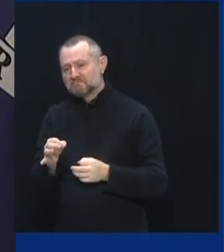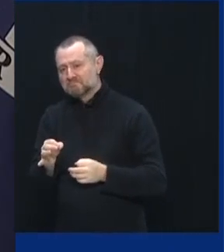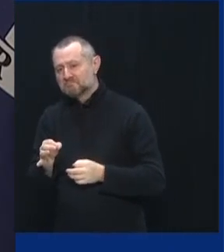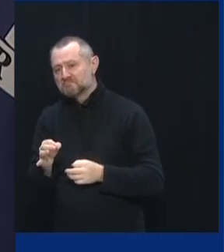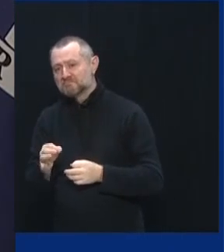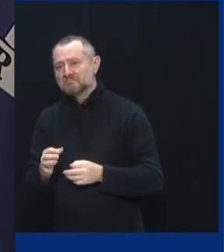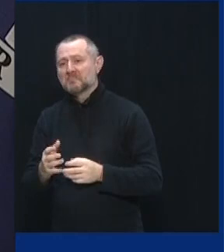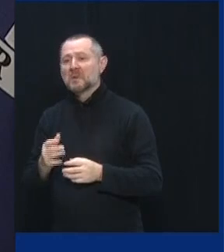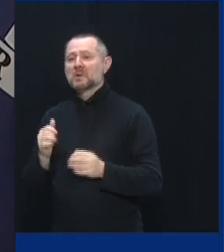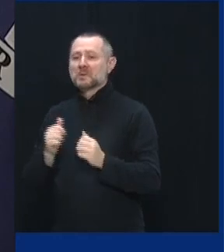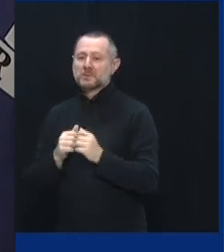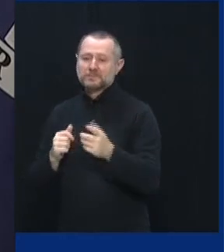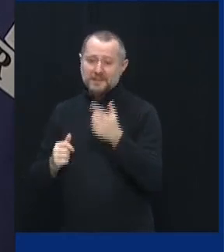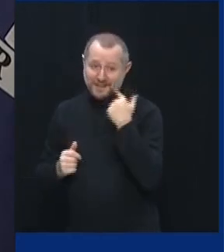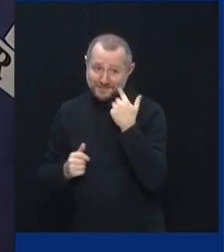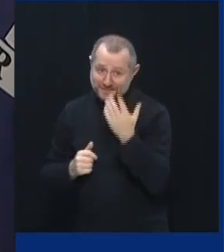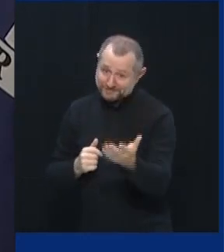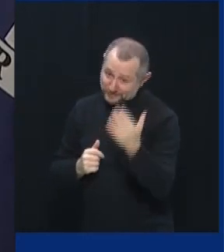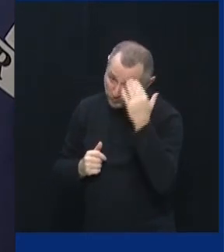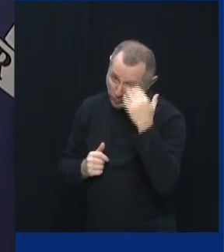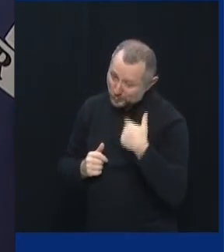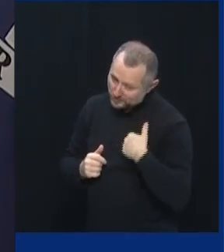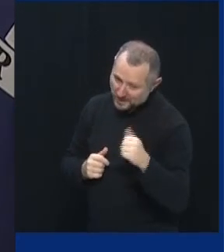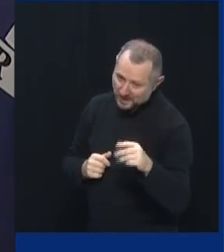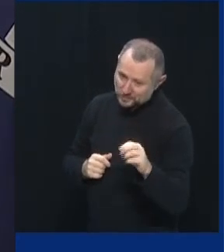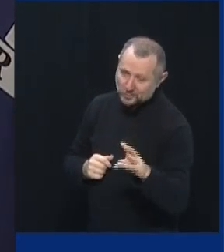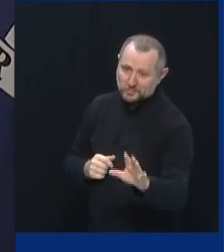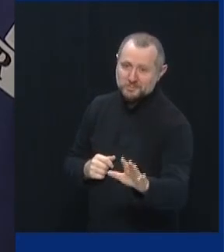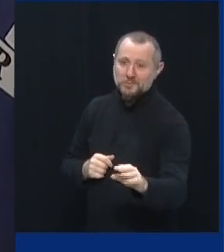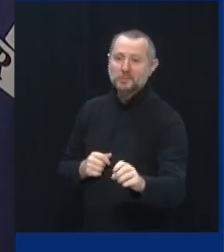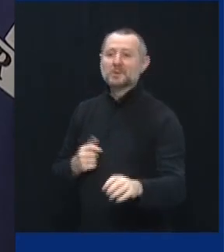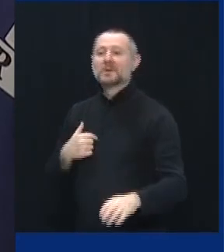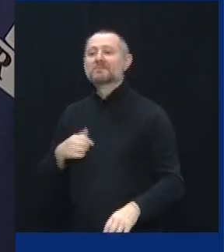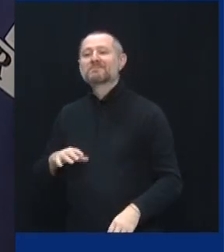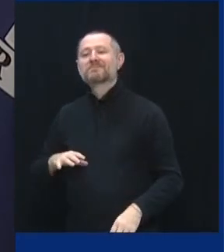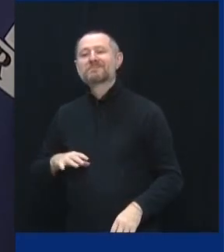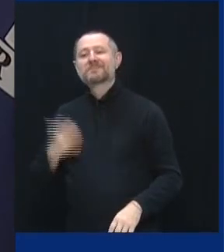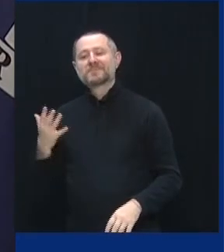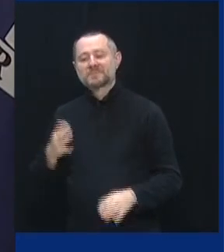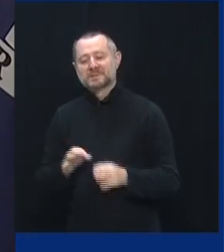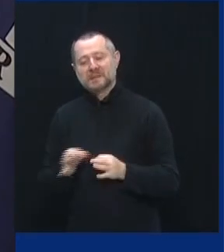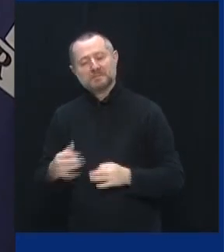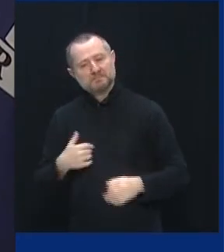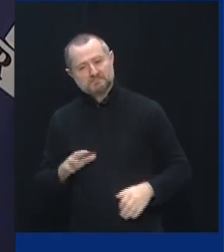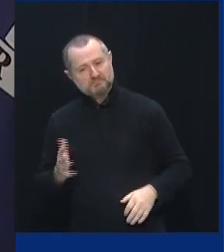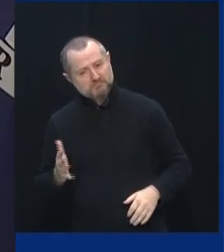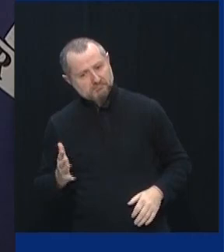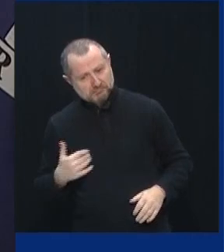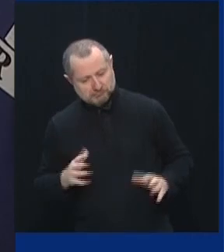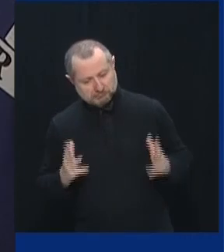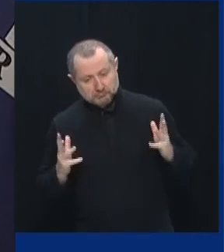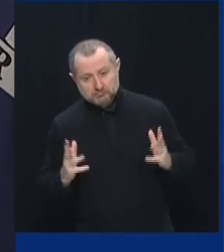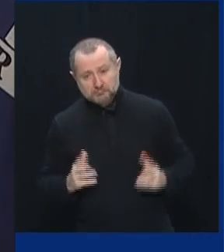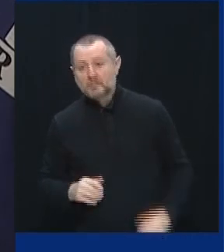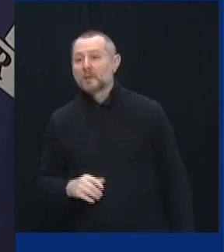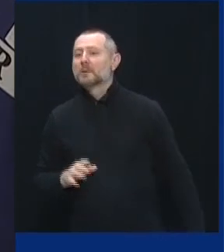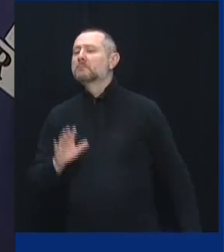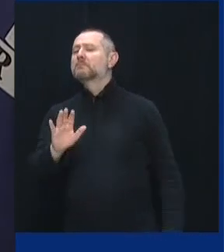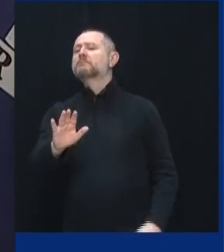You know me, Andrew. I don't like any delay. The doctrine of constructive